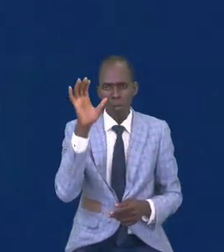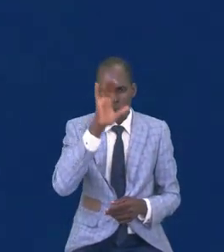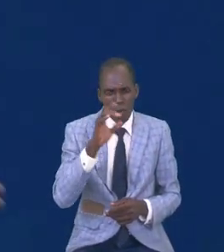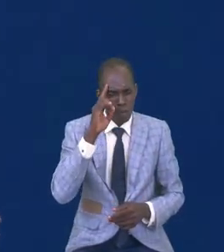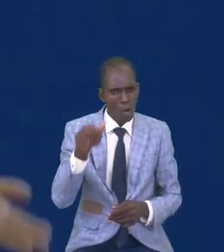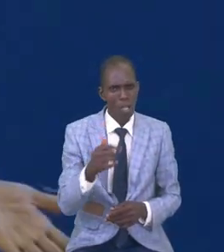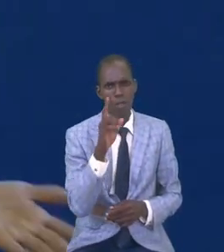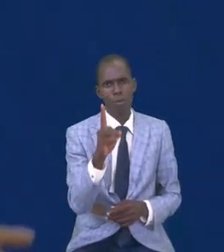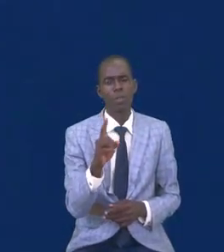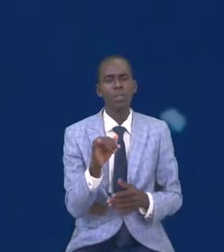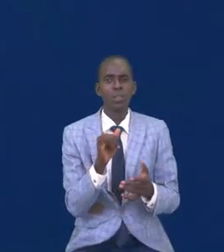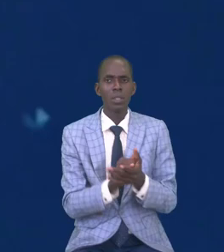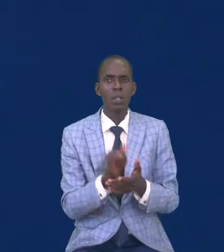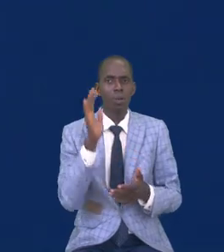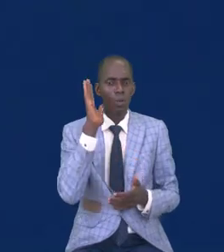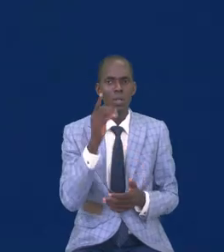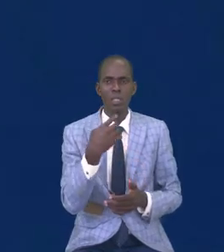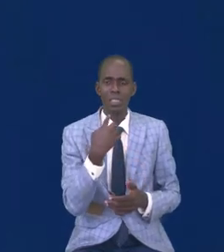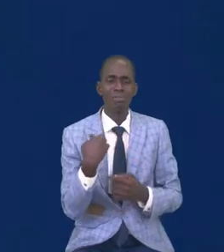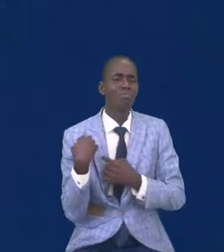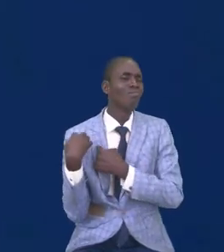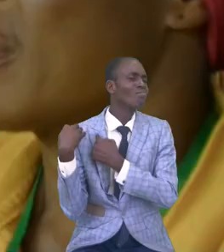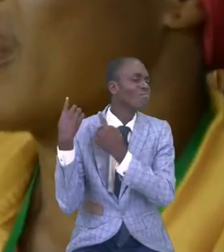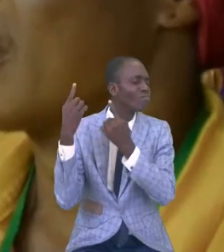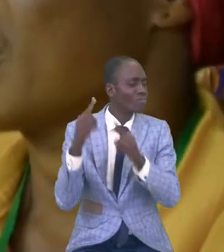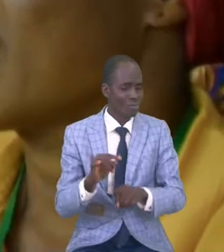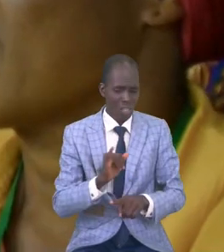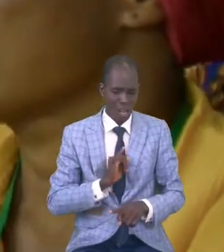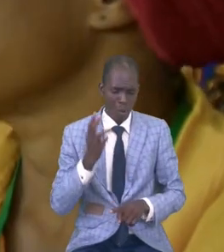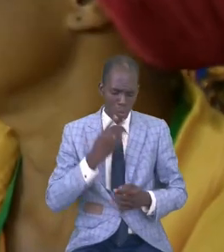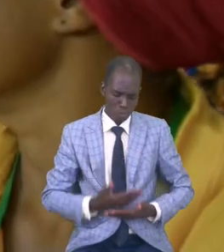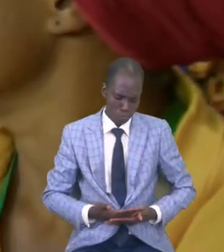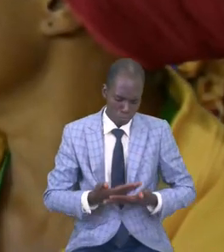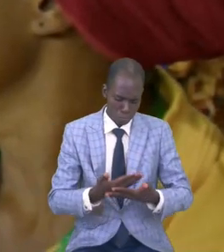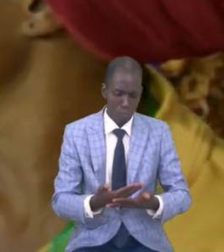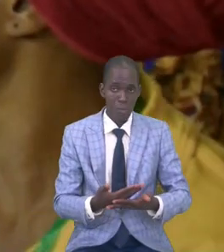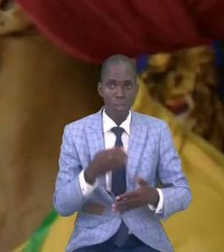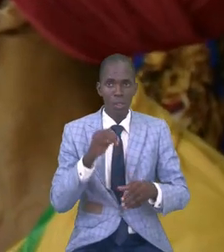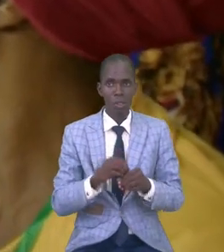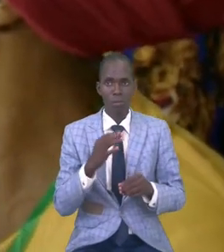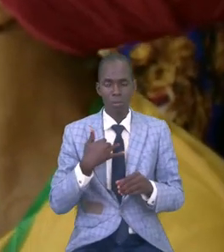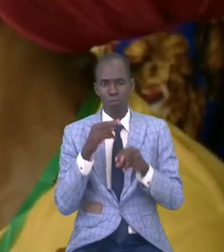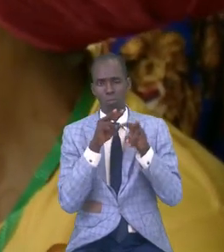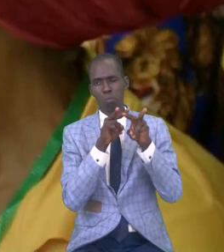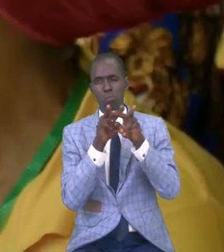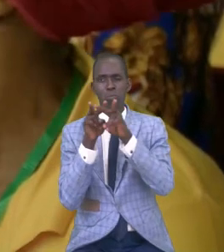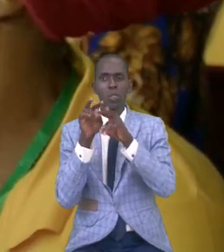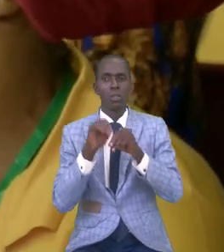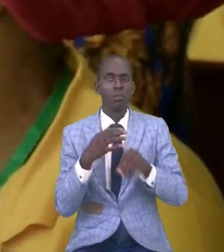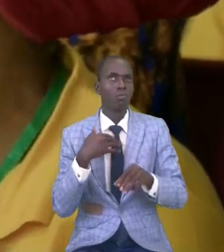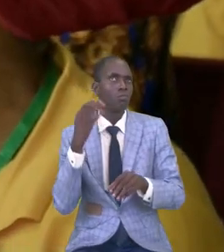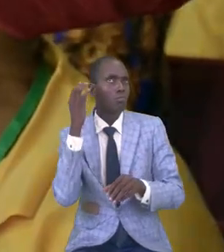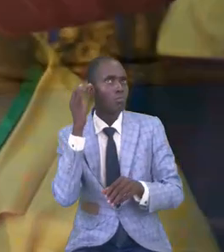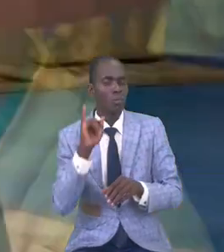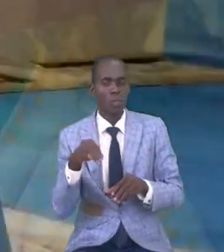say, since he was born, in his looking, in his hearing, in his touching, in